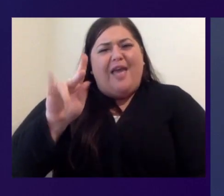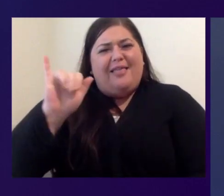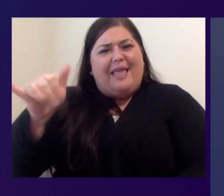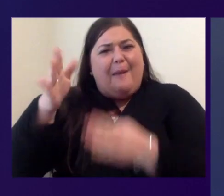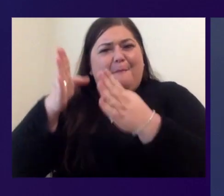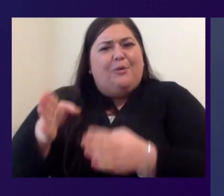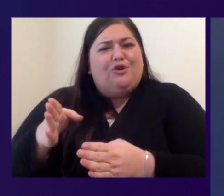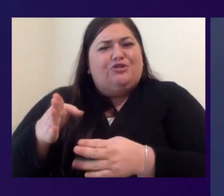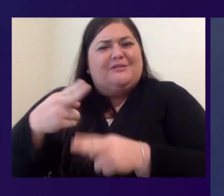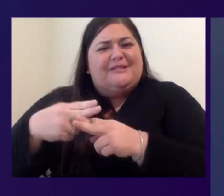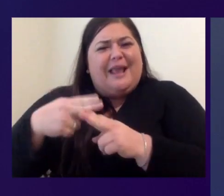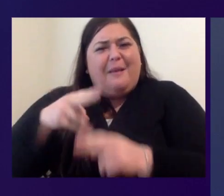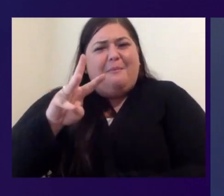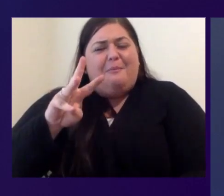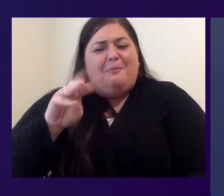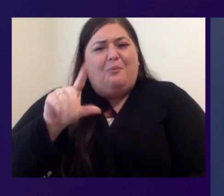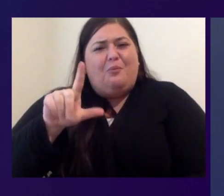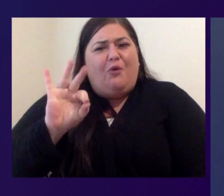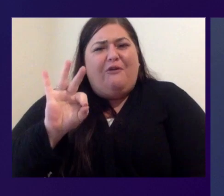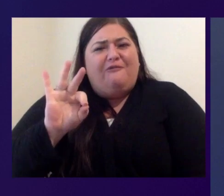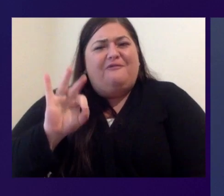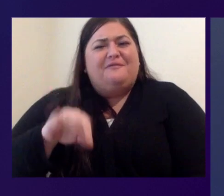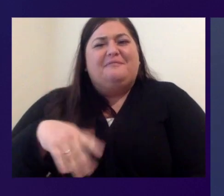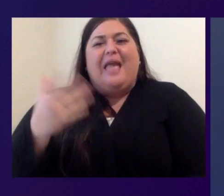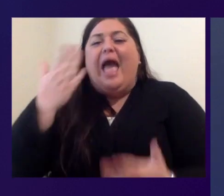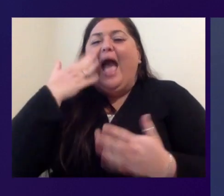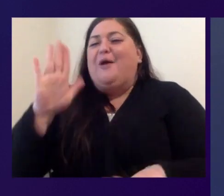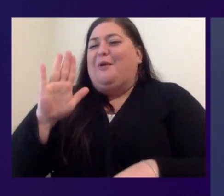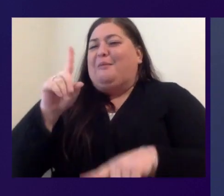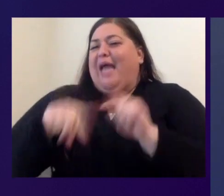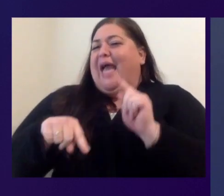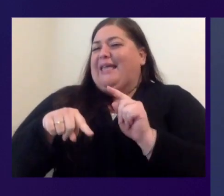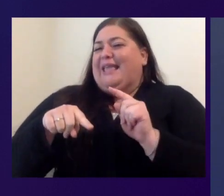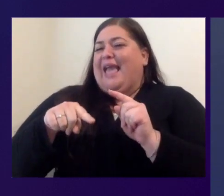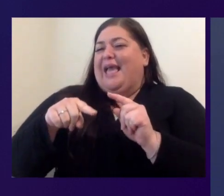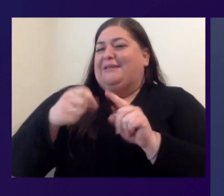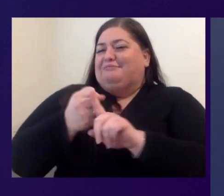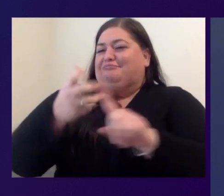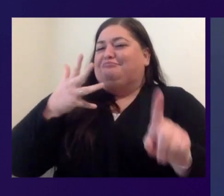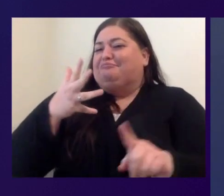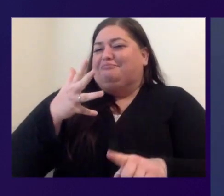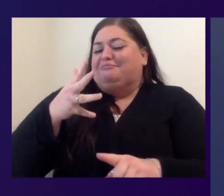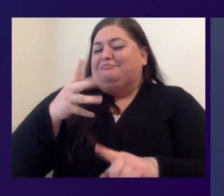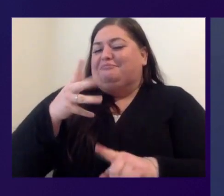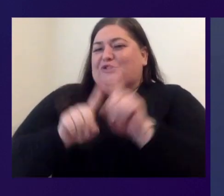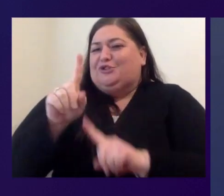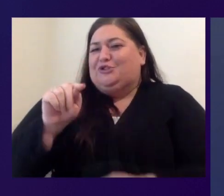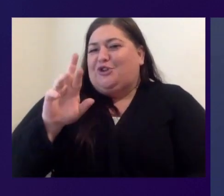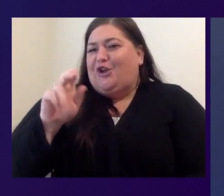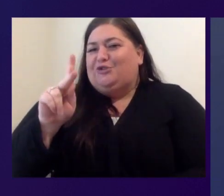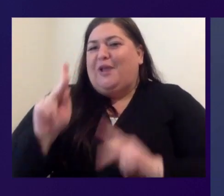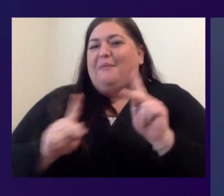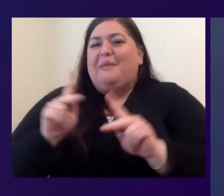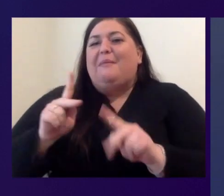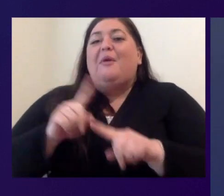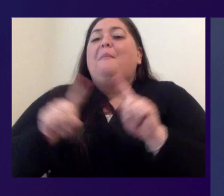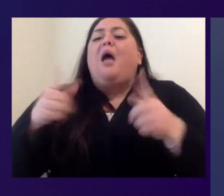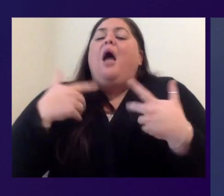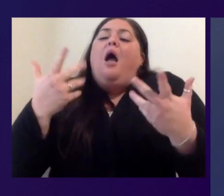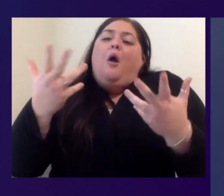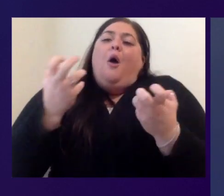about Degrassi people, but not the Star Trek people. now, I just want everybody in watching at home just